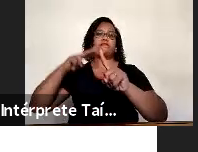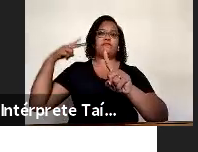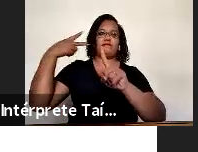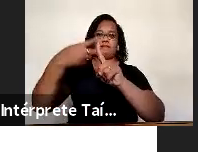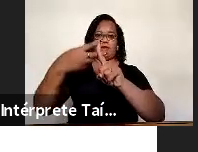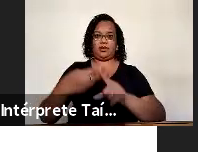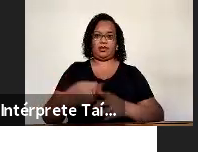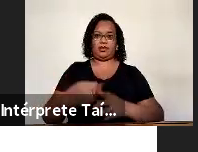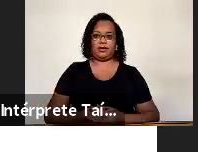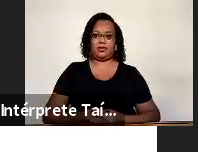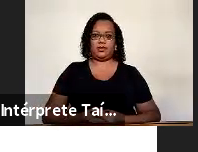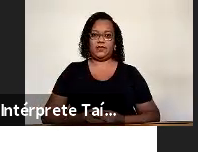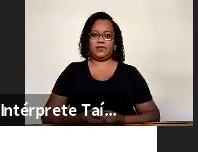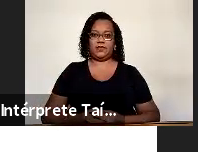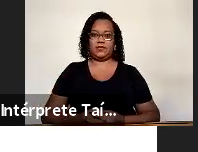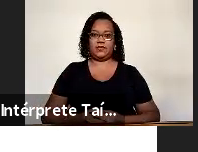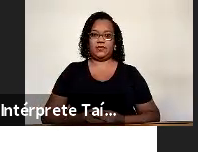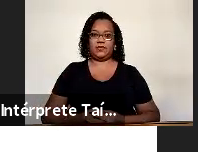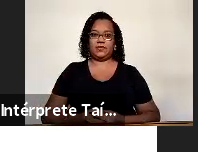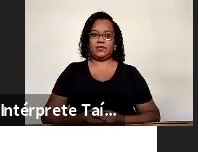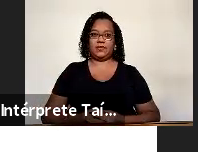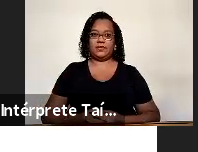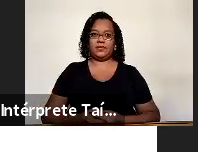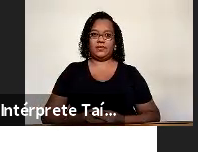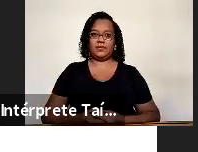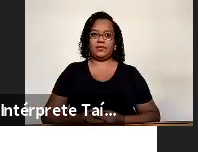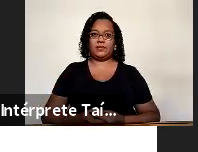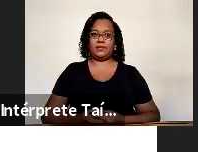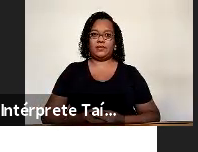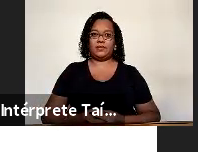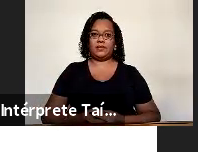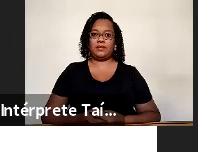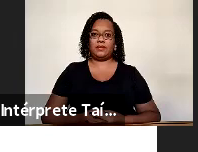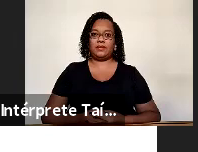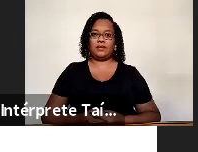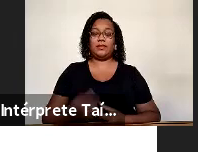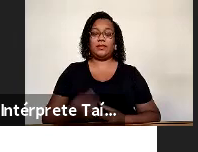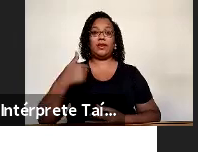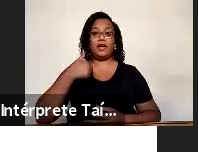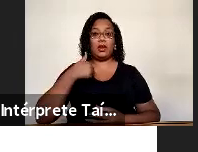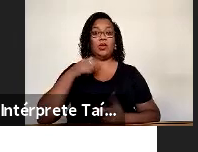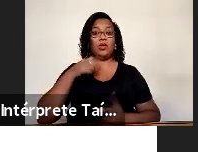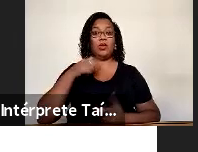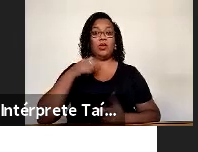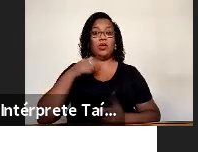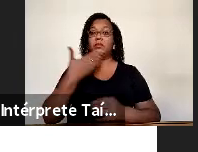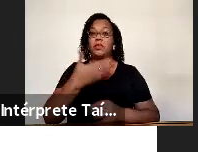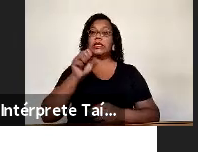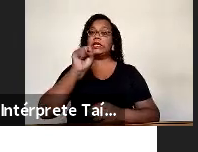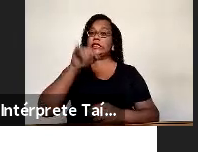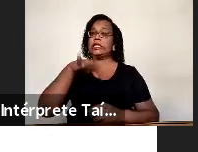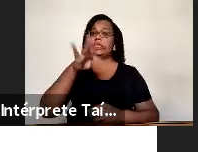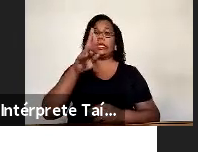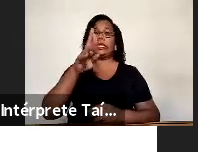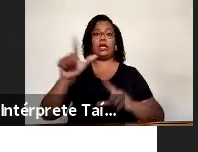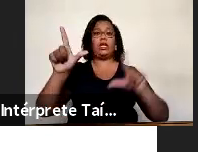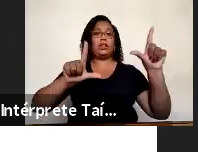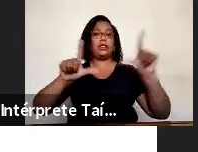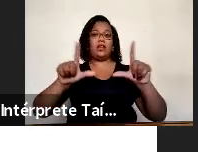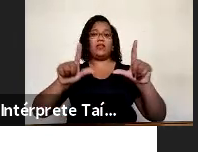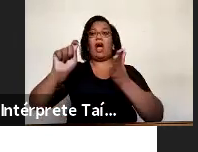the Sintra rates. And for a subscription TV like Globo News, for the Royal Wedding, for instance,